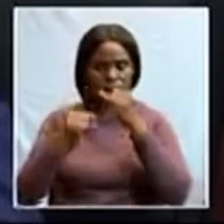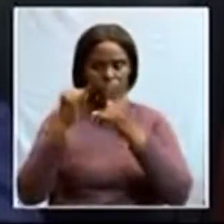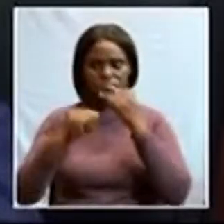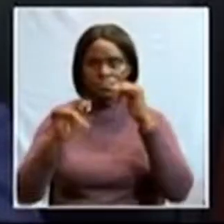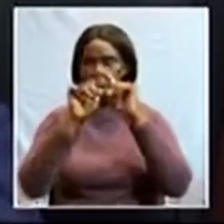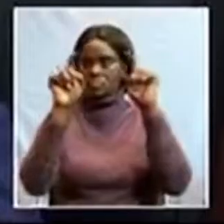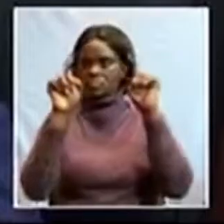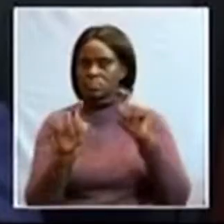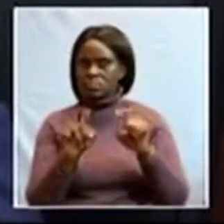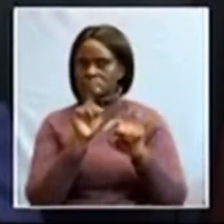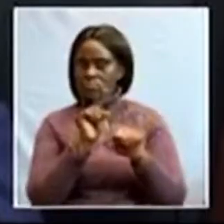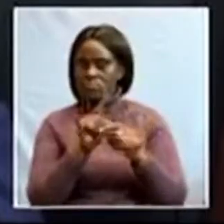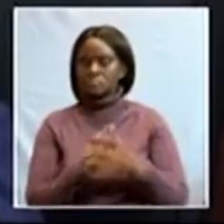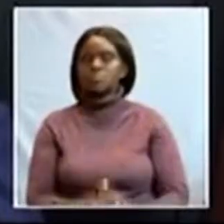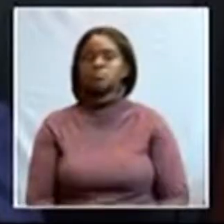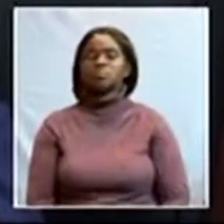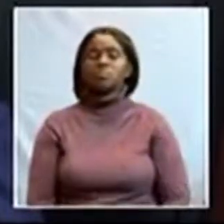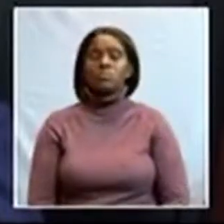certificate